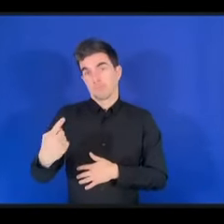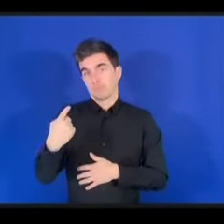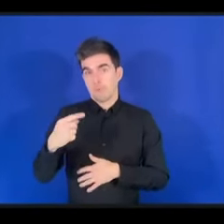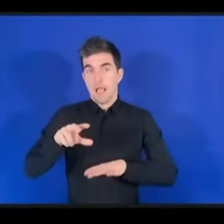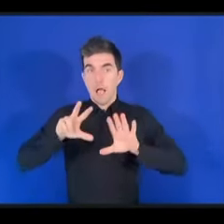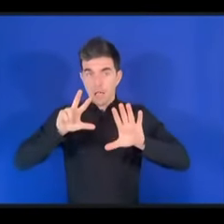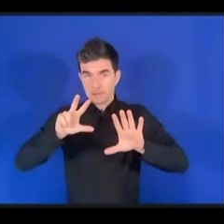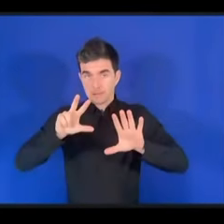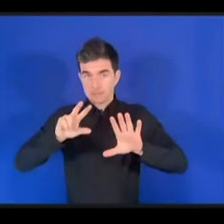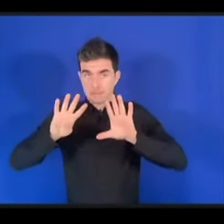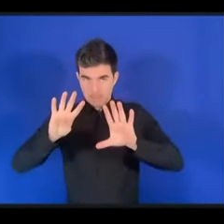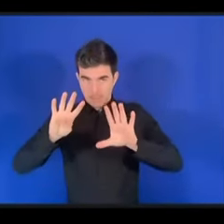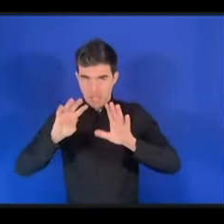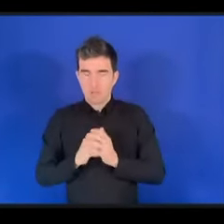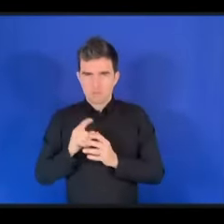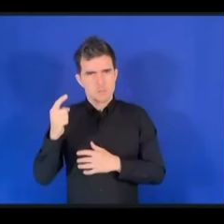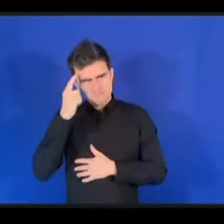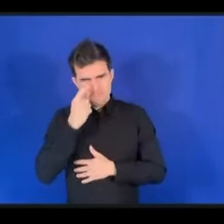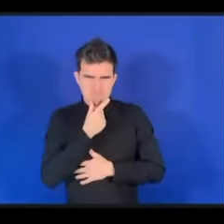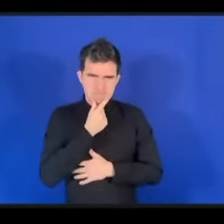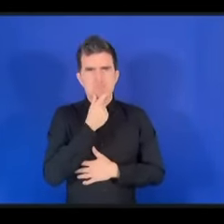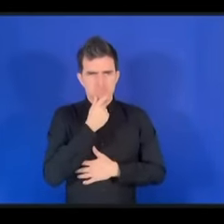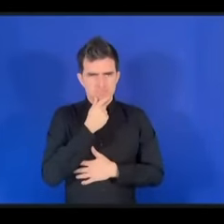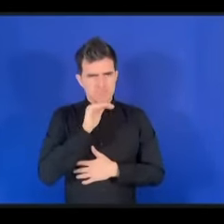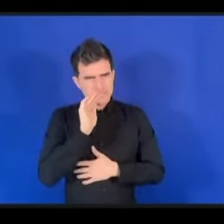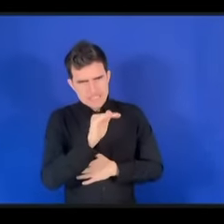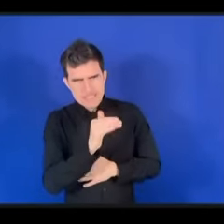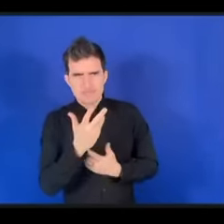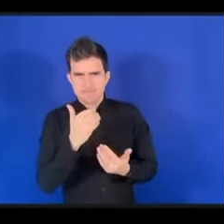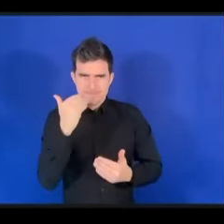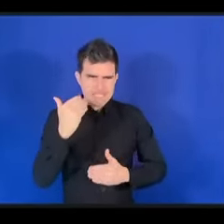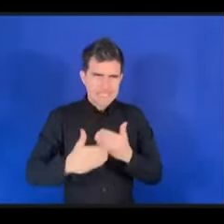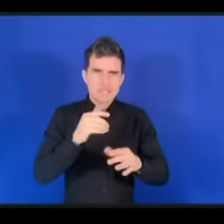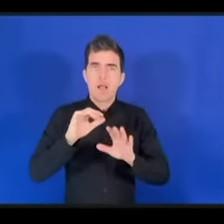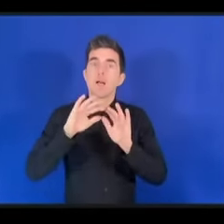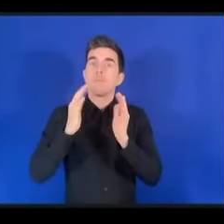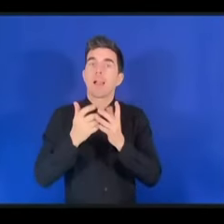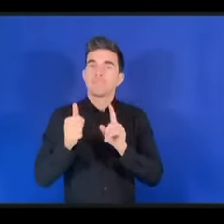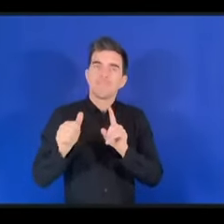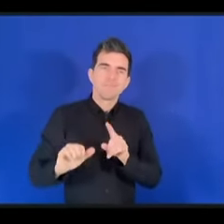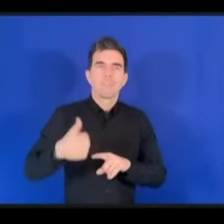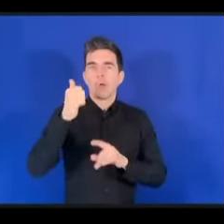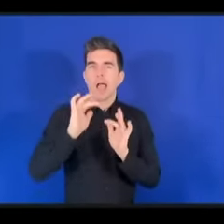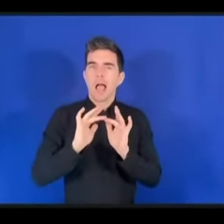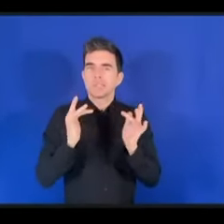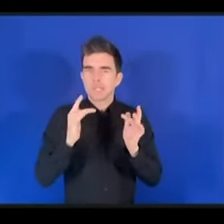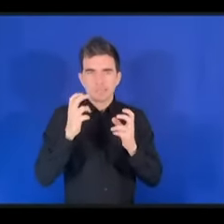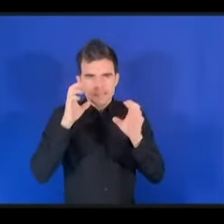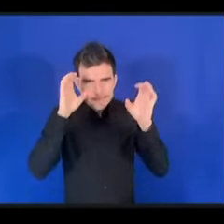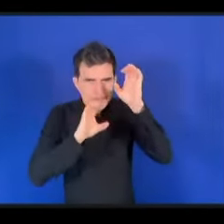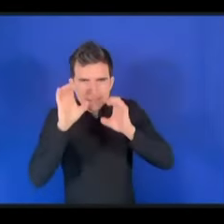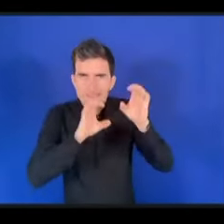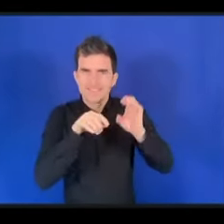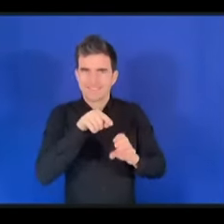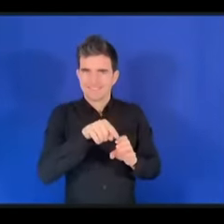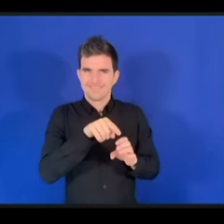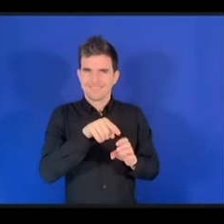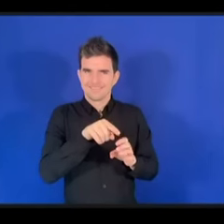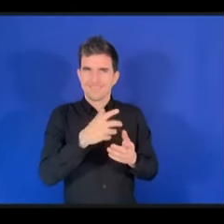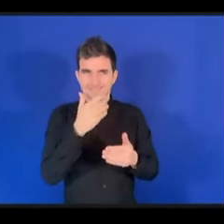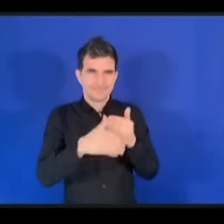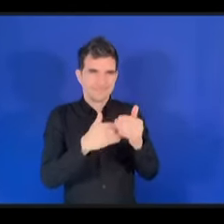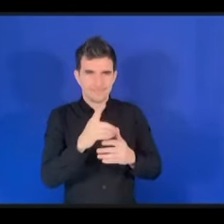pioneered many of the techniques used by public search engines today. He is a Barbadian, and we are also proud to celebrate his